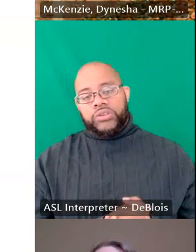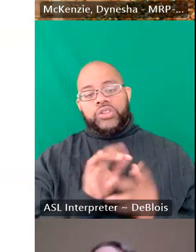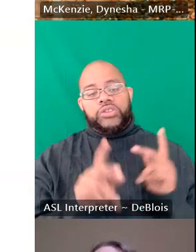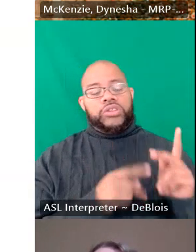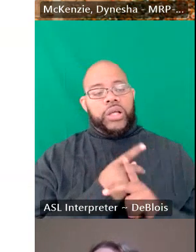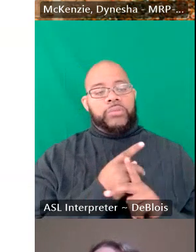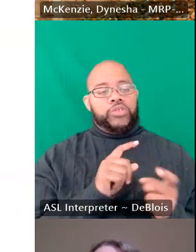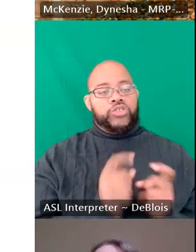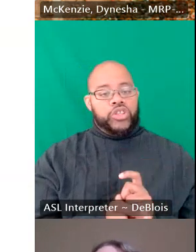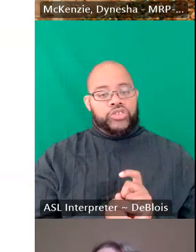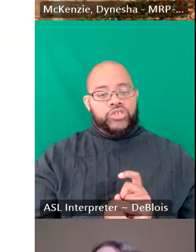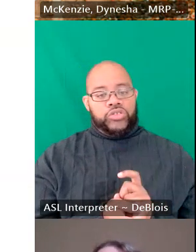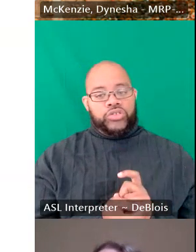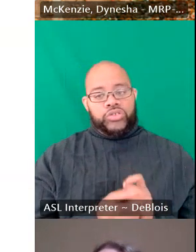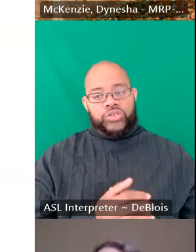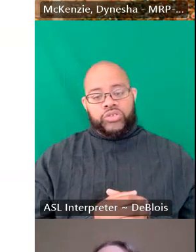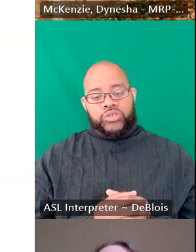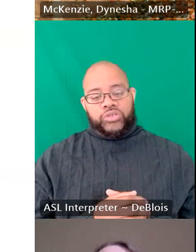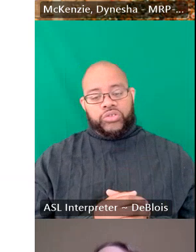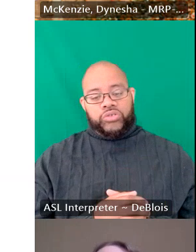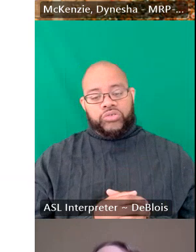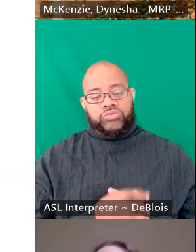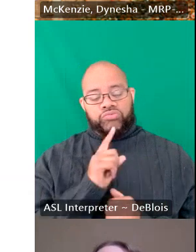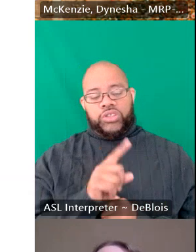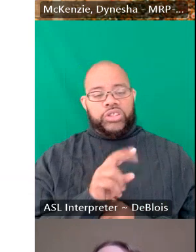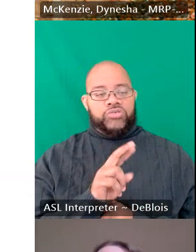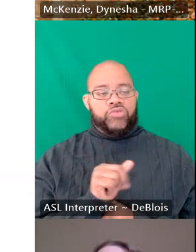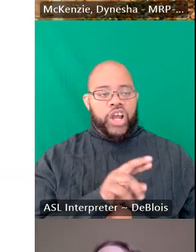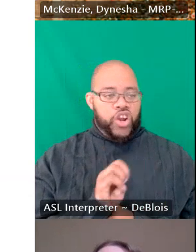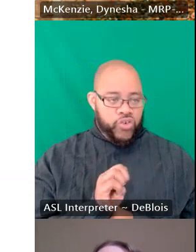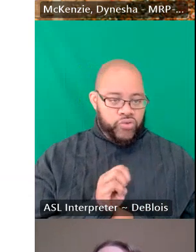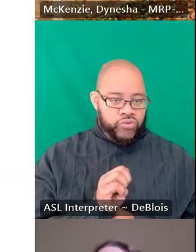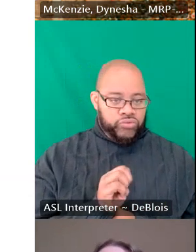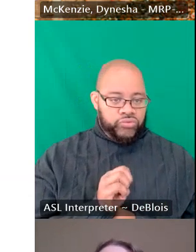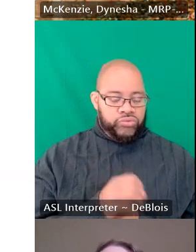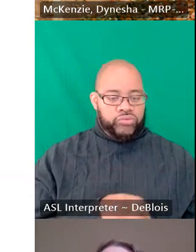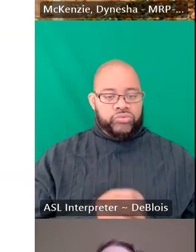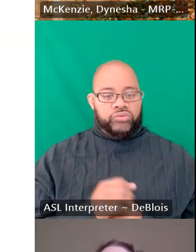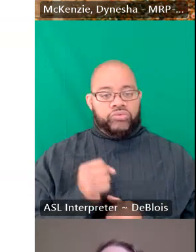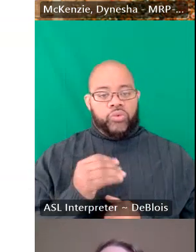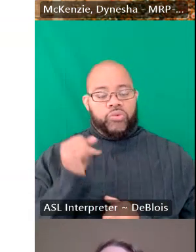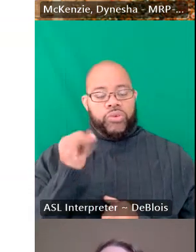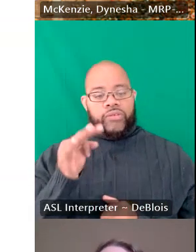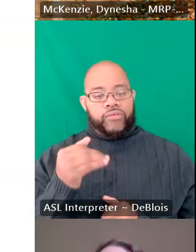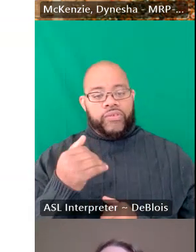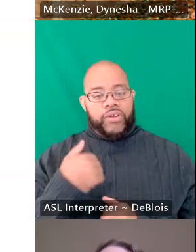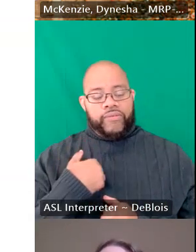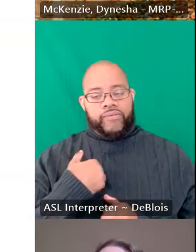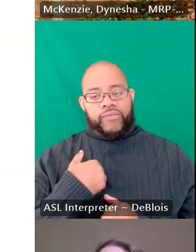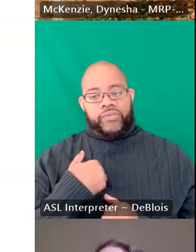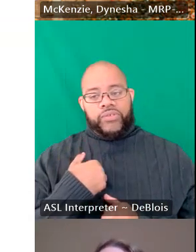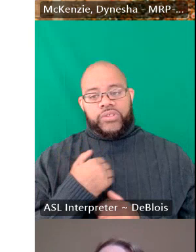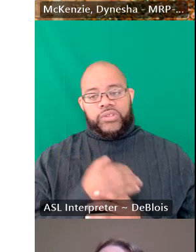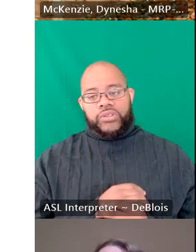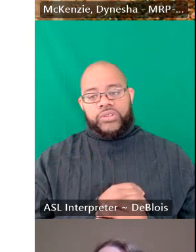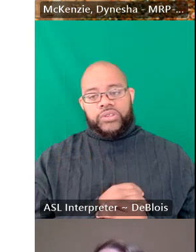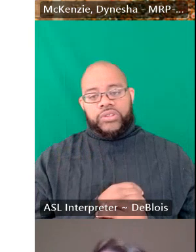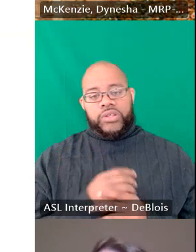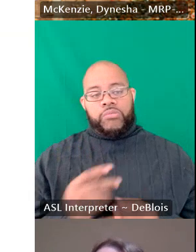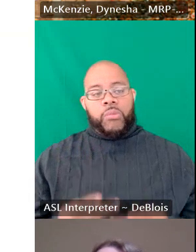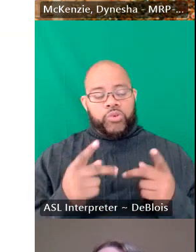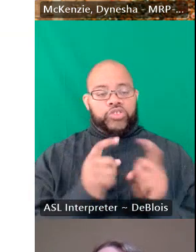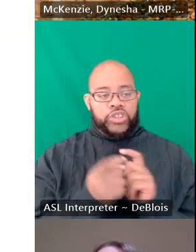changes are fairly rare. So if there is a proposal for change in